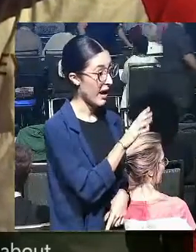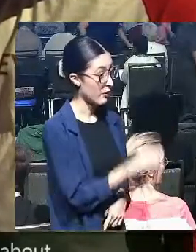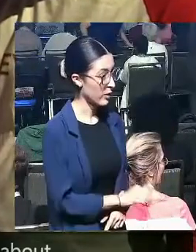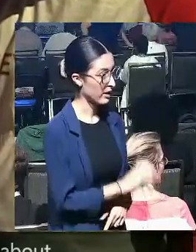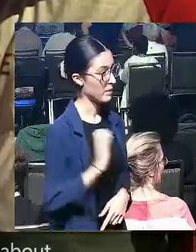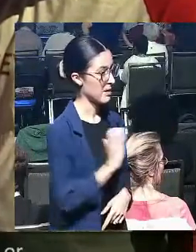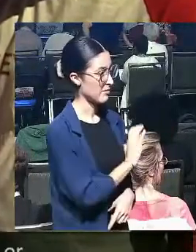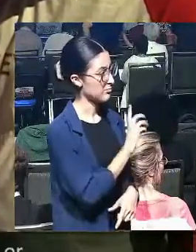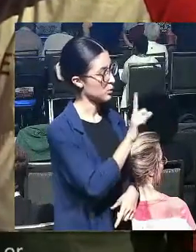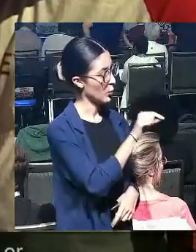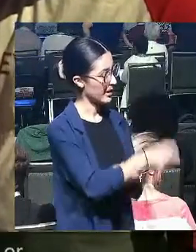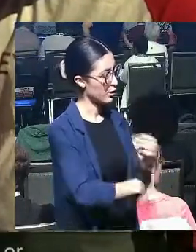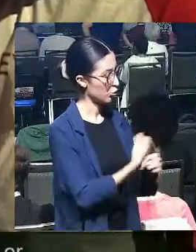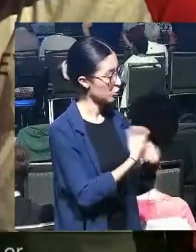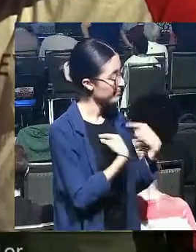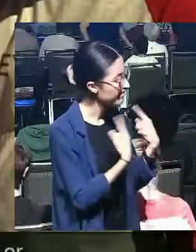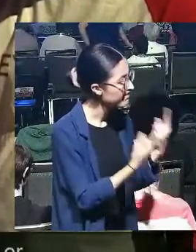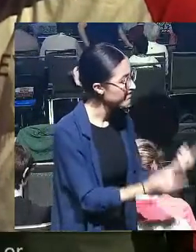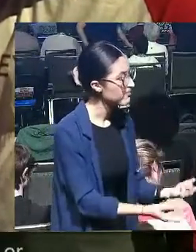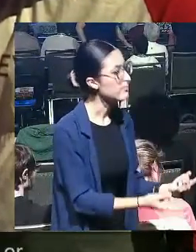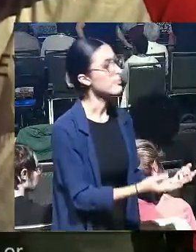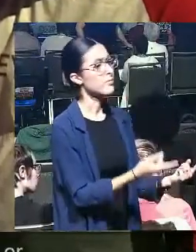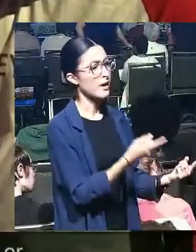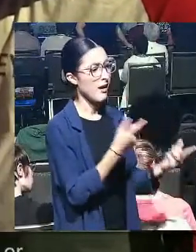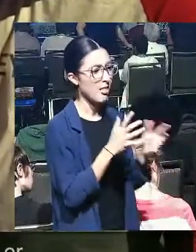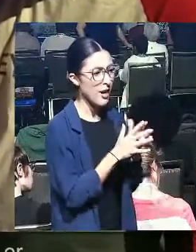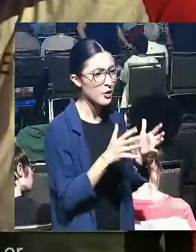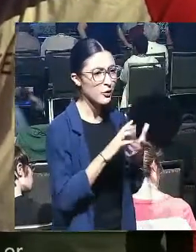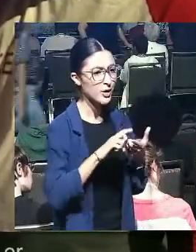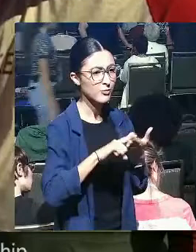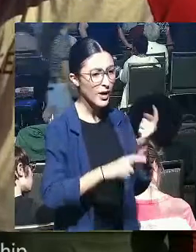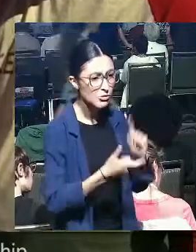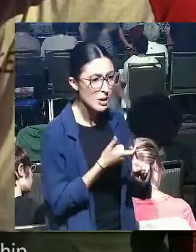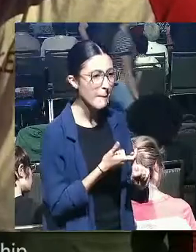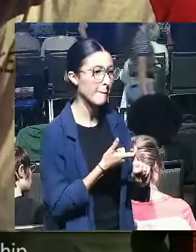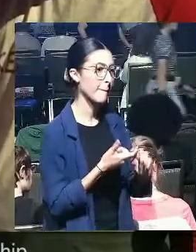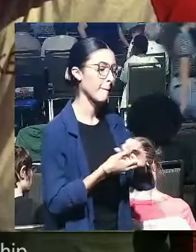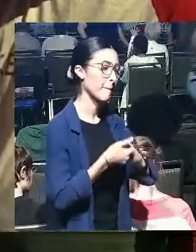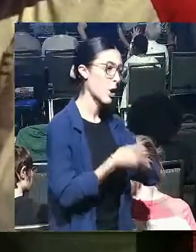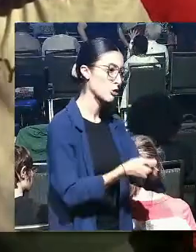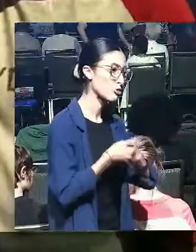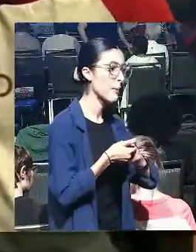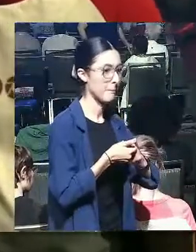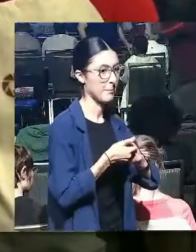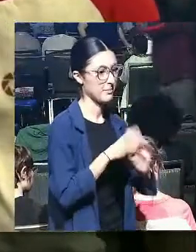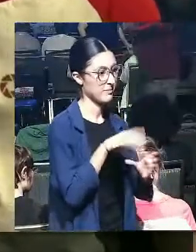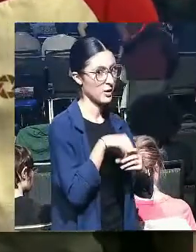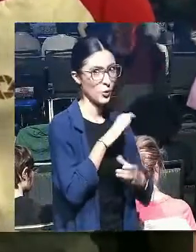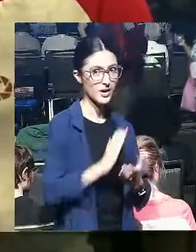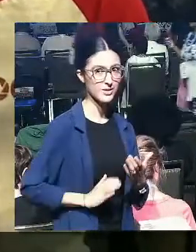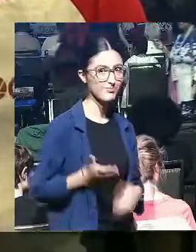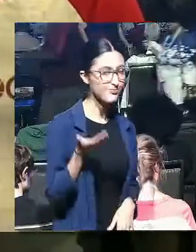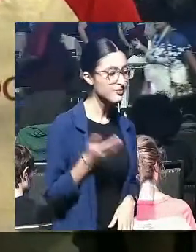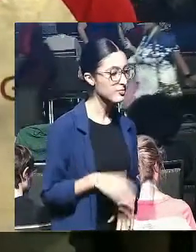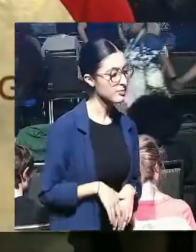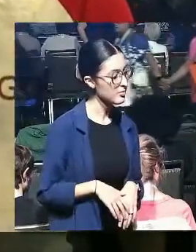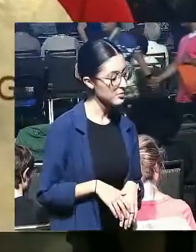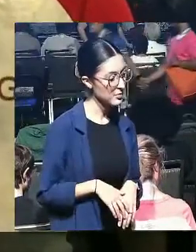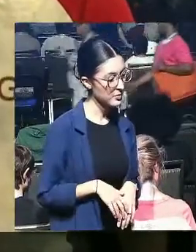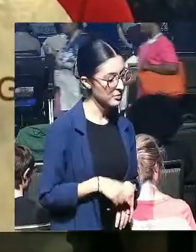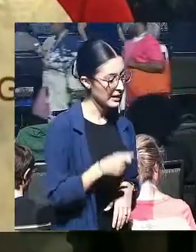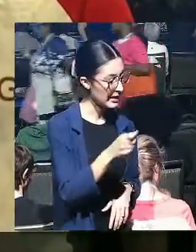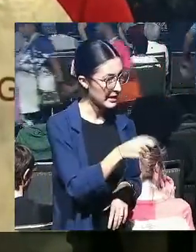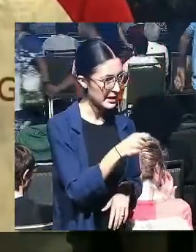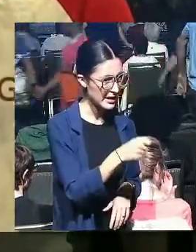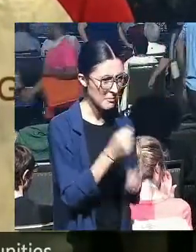So it's been a lifetime of friendship and partnership, you know, in winning Africa for Christ. Yeah, I mean, we have had opportunities